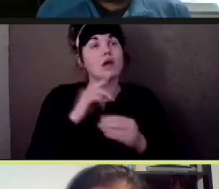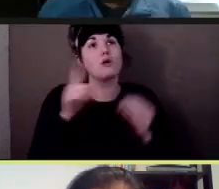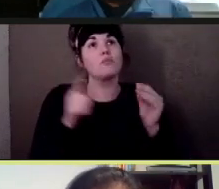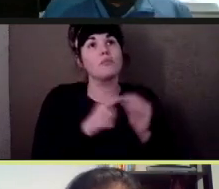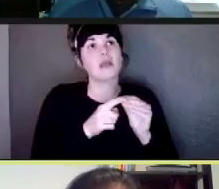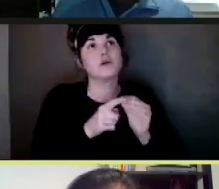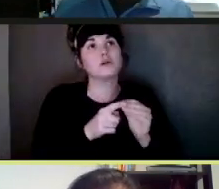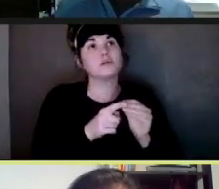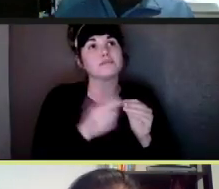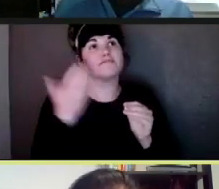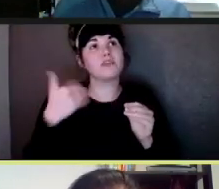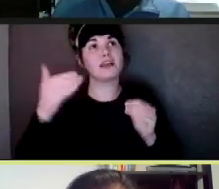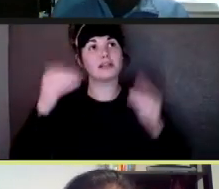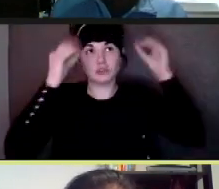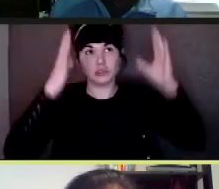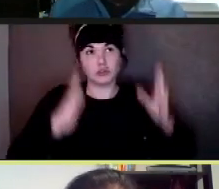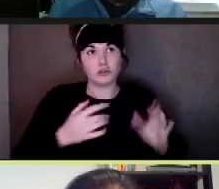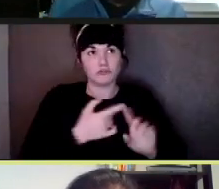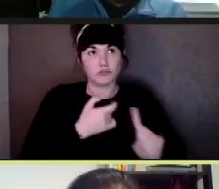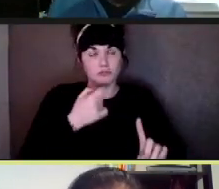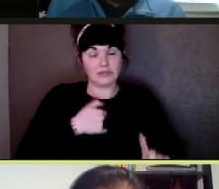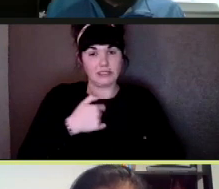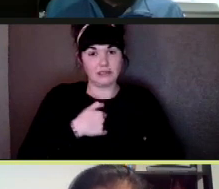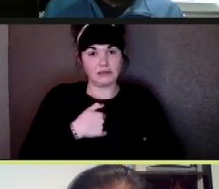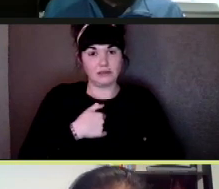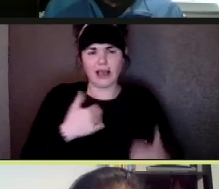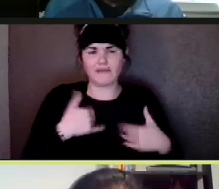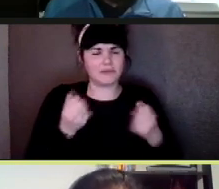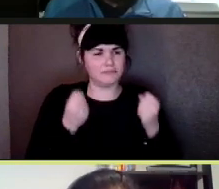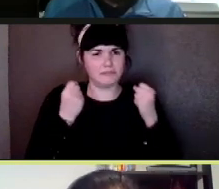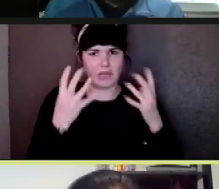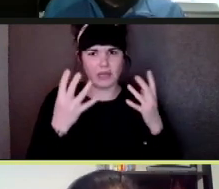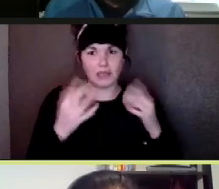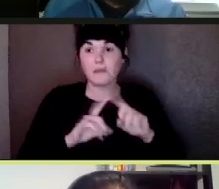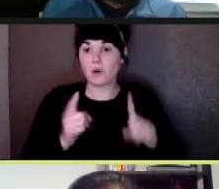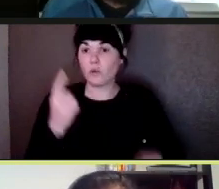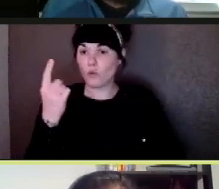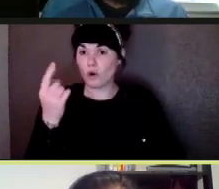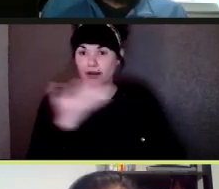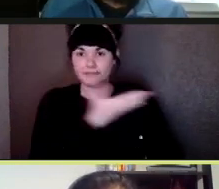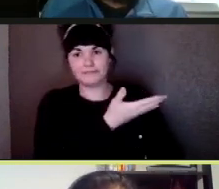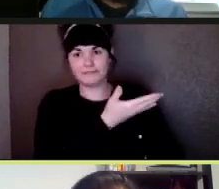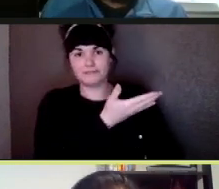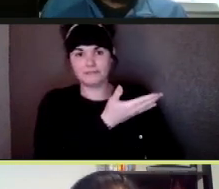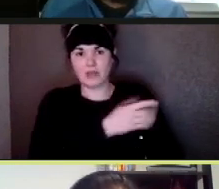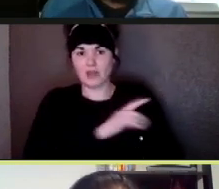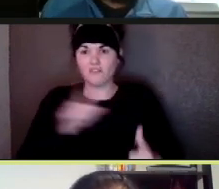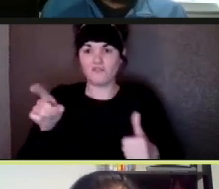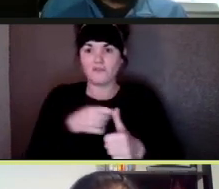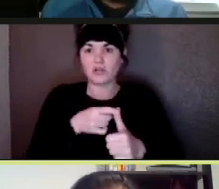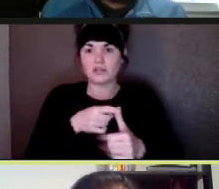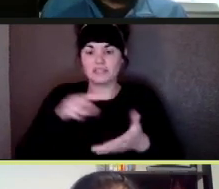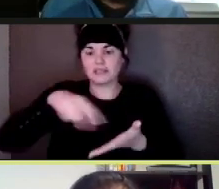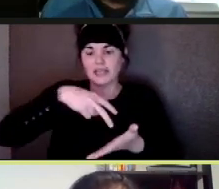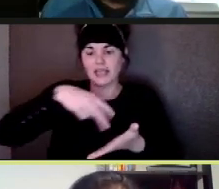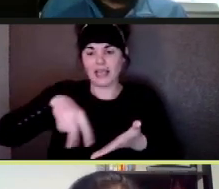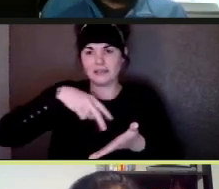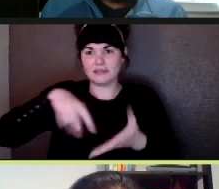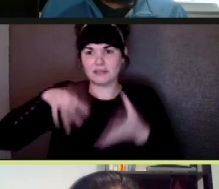one in particular that I'll talk about today is in this picture with me. And that's my very first dance teacher, um, Mrs. Bursa taught me